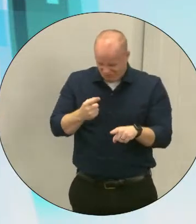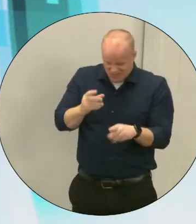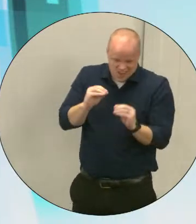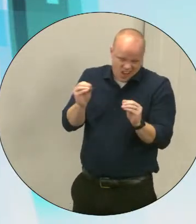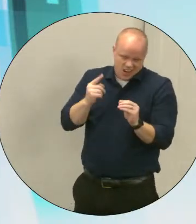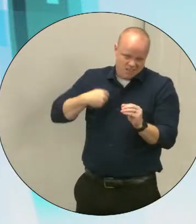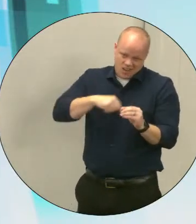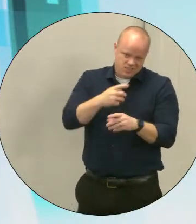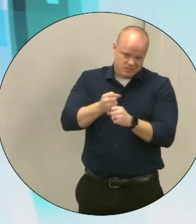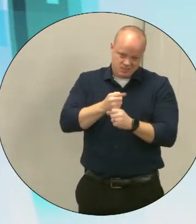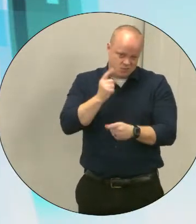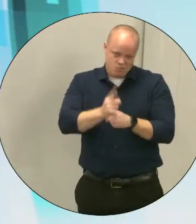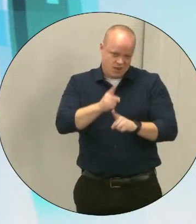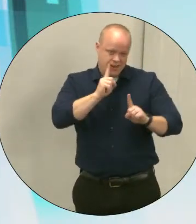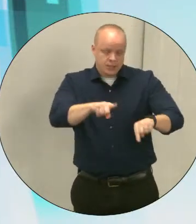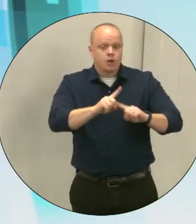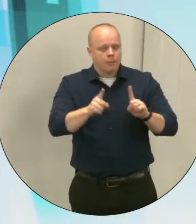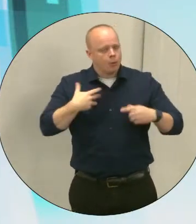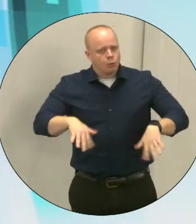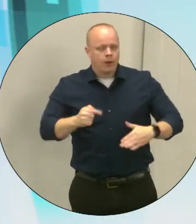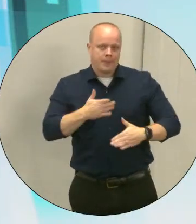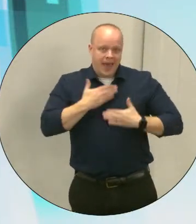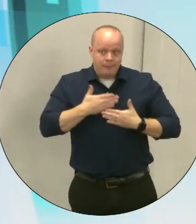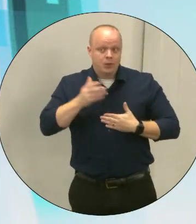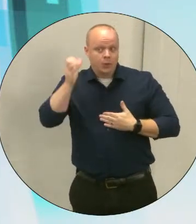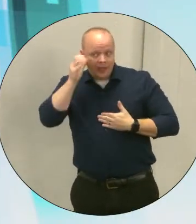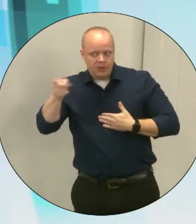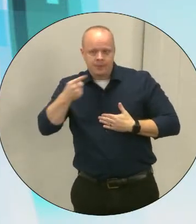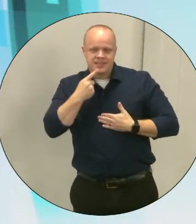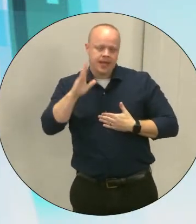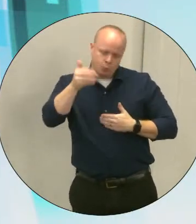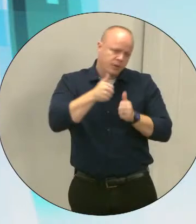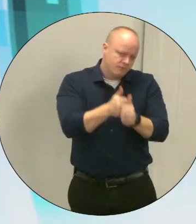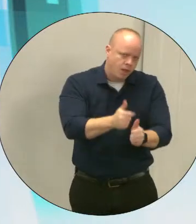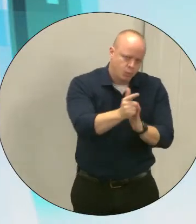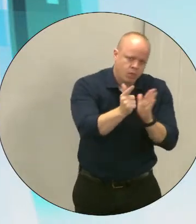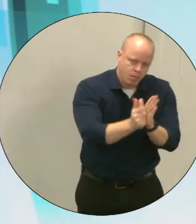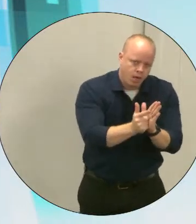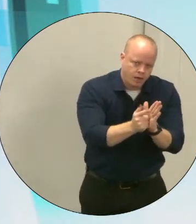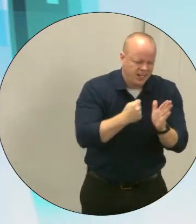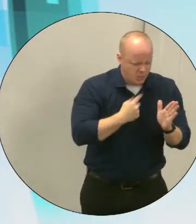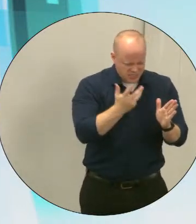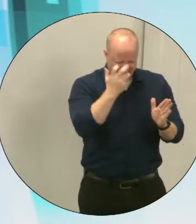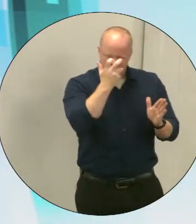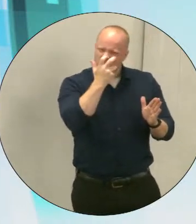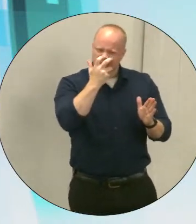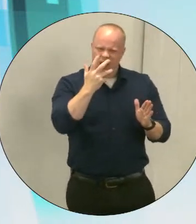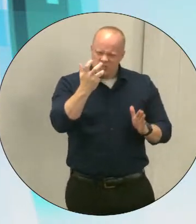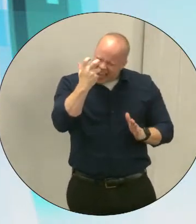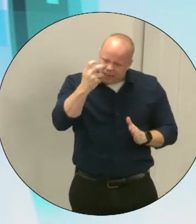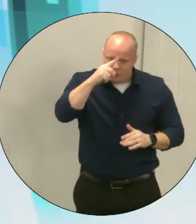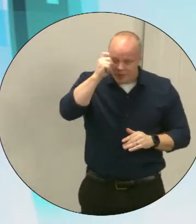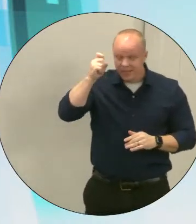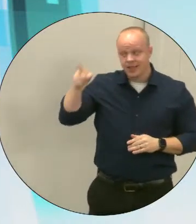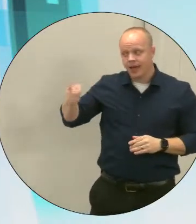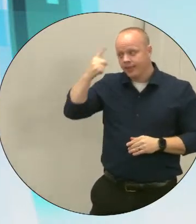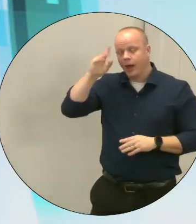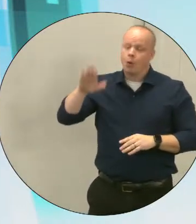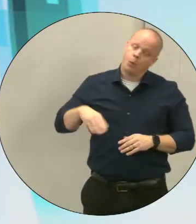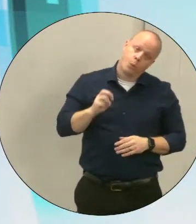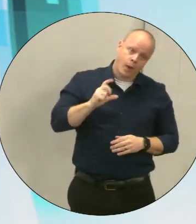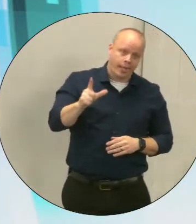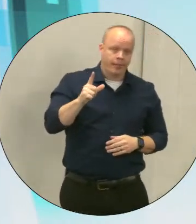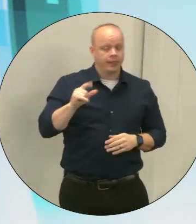we wanted. But I was so happy to hear them say they would follow the law. And I was angry at first, because I thought they were saying, well,